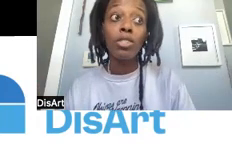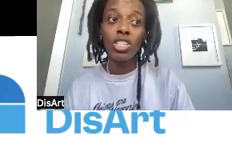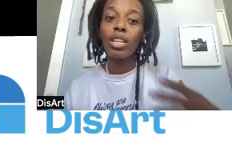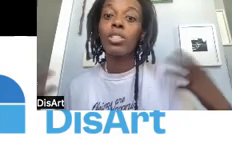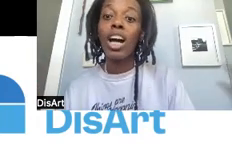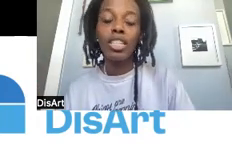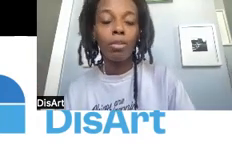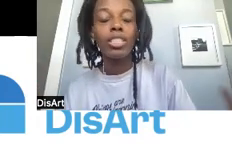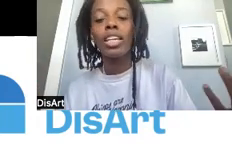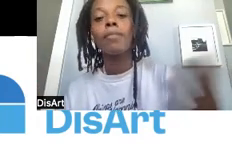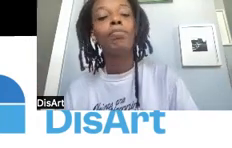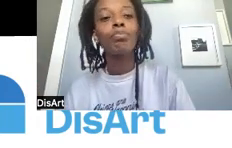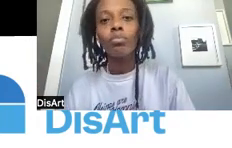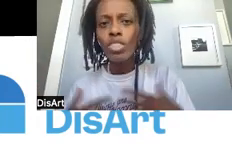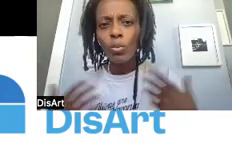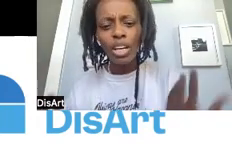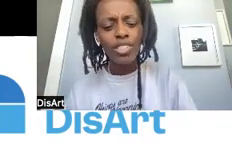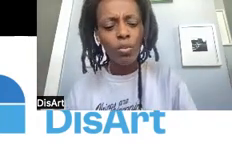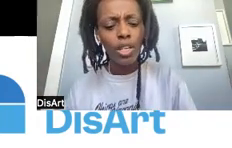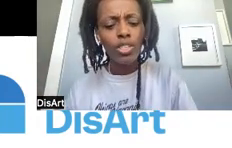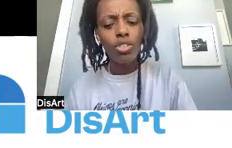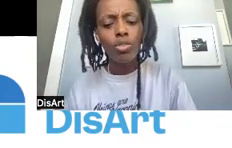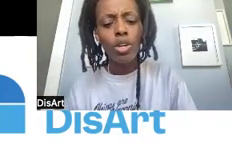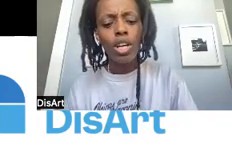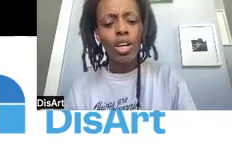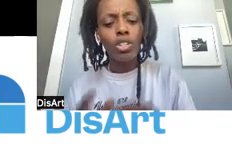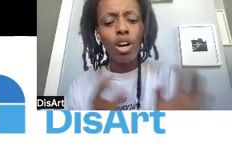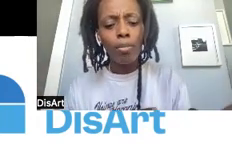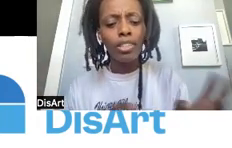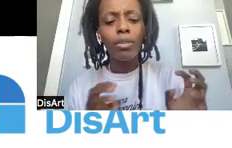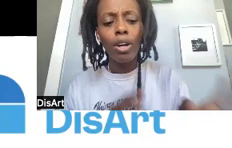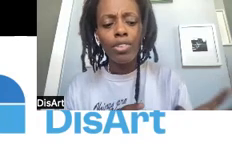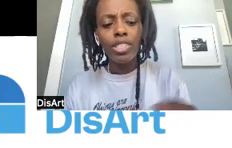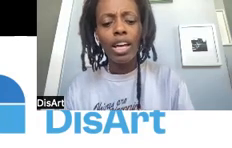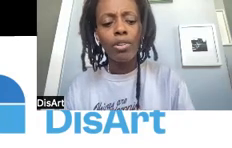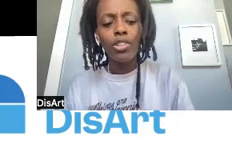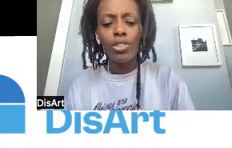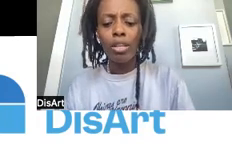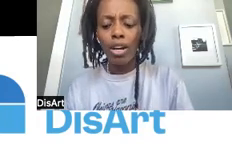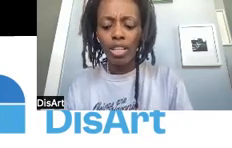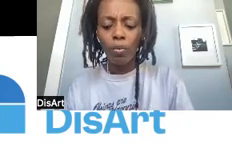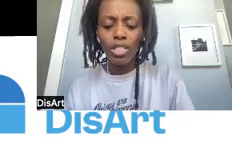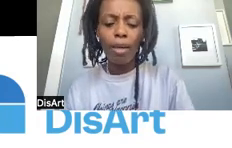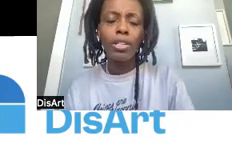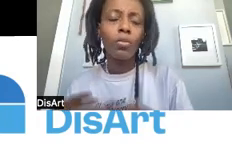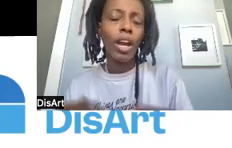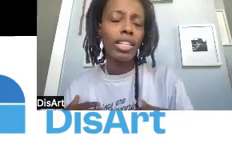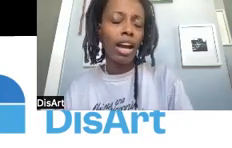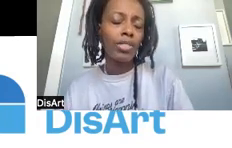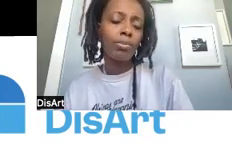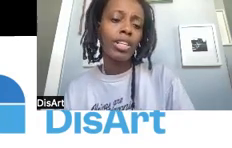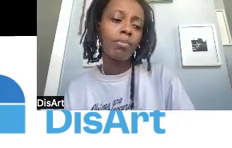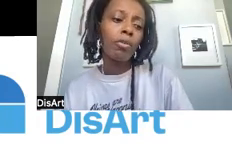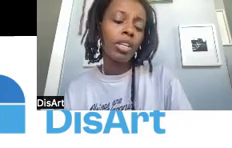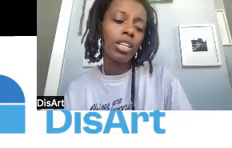in the images that were documenting it. We obviously wanted to talk about that, reference that, but also think about like what's happening right